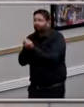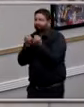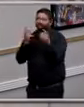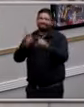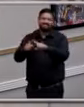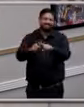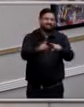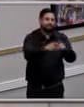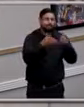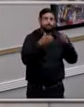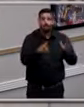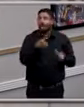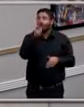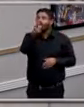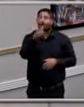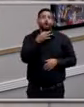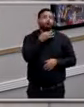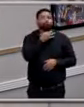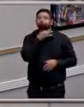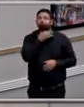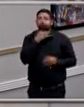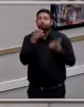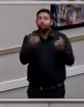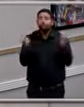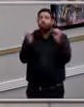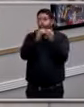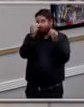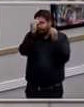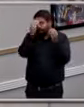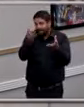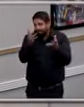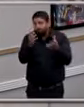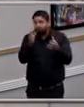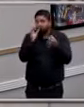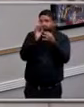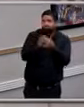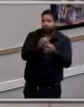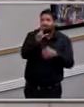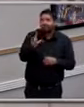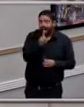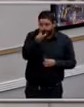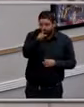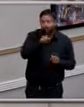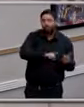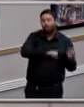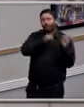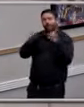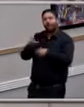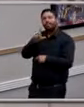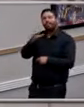find more information about the library on the library webpage.